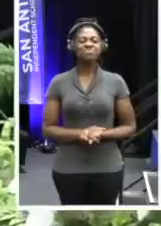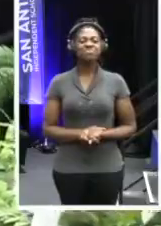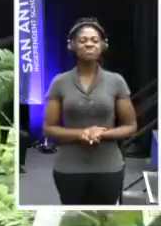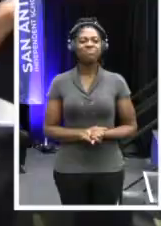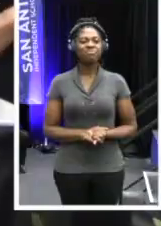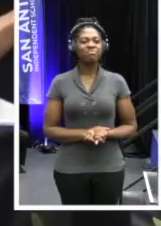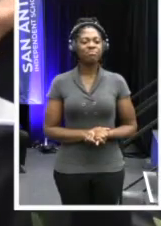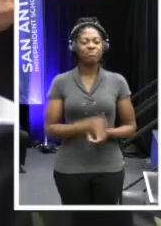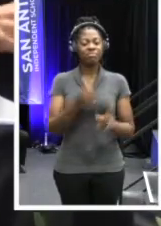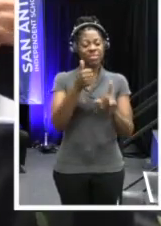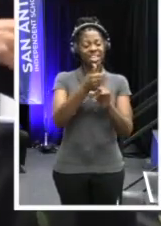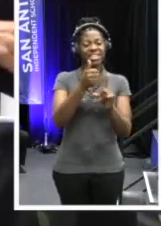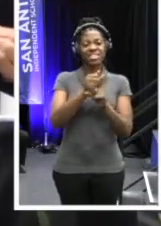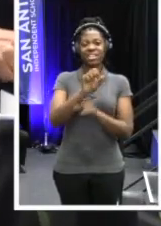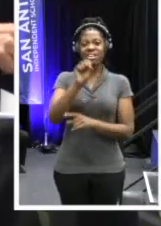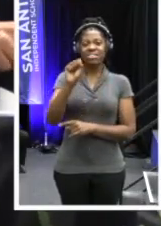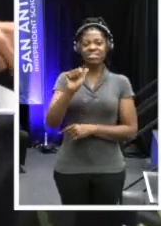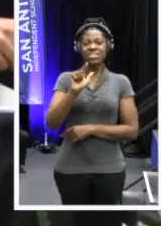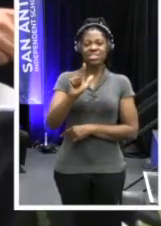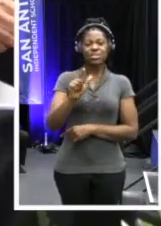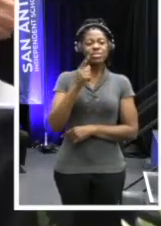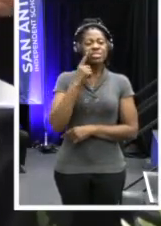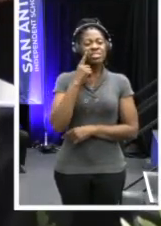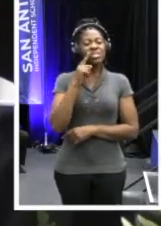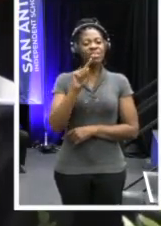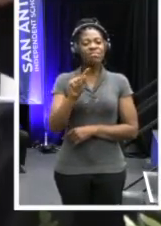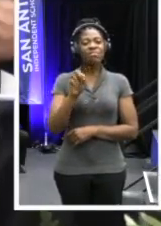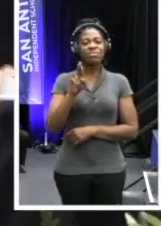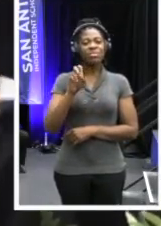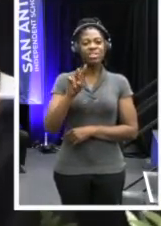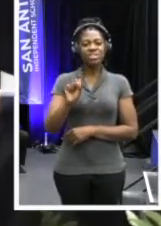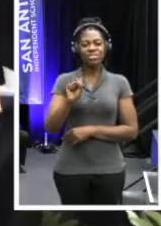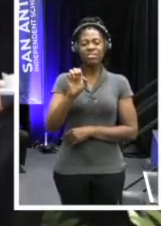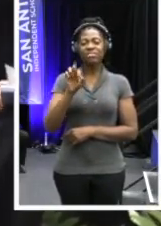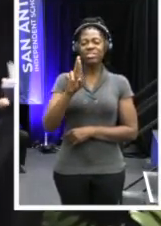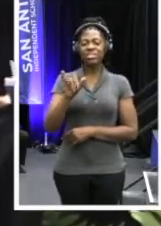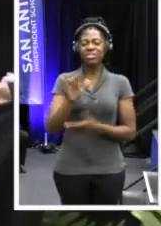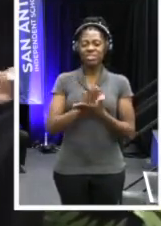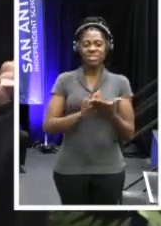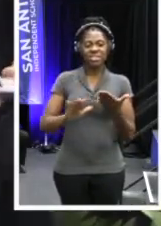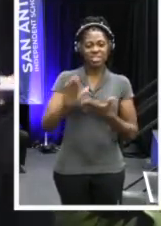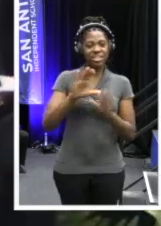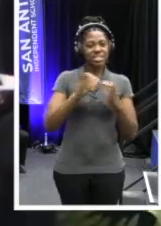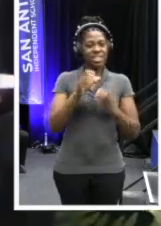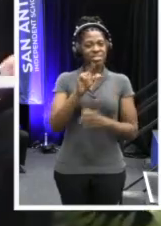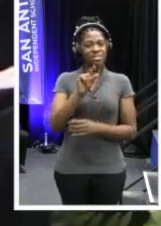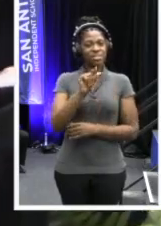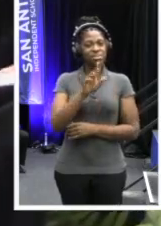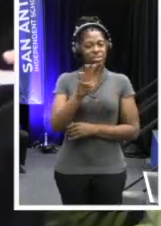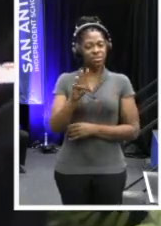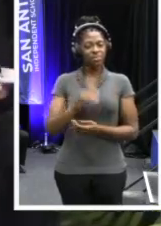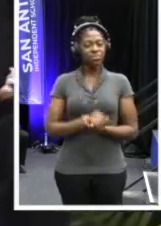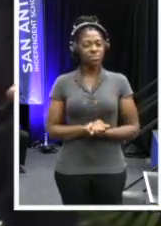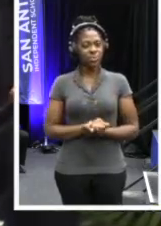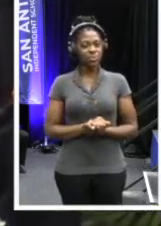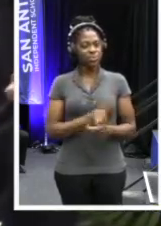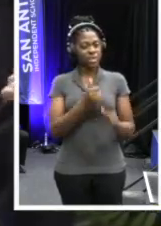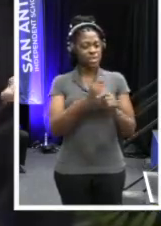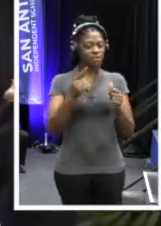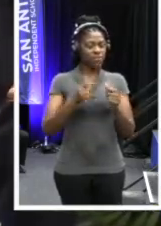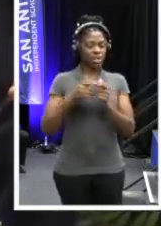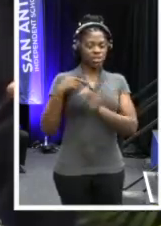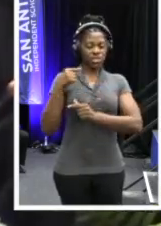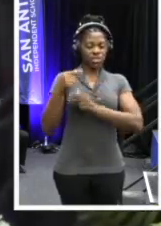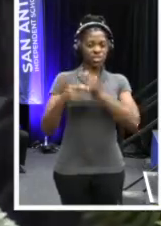As salutatorian of the Travis Early College High School class of 2024, Joshua Medell is a